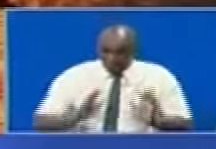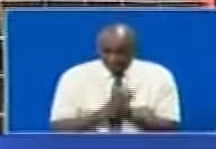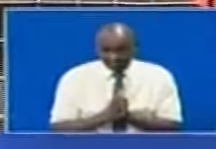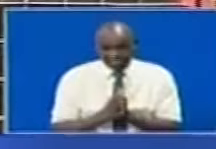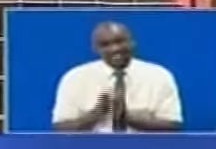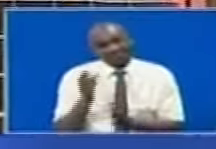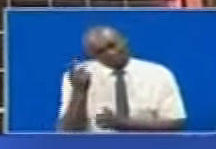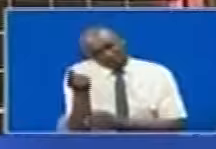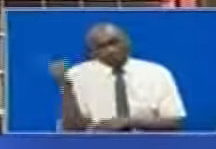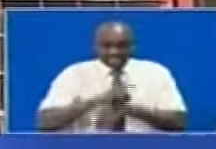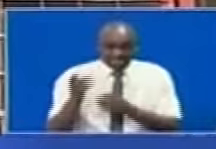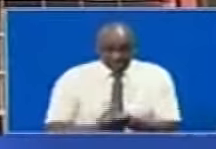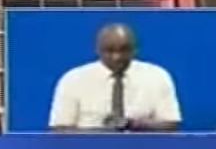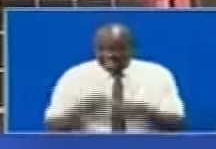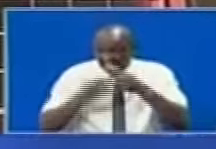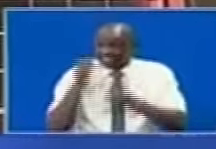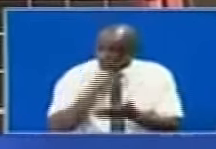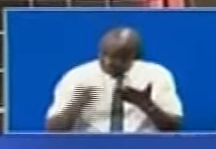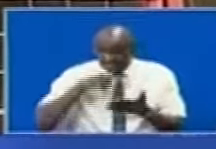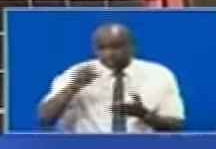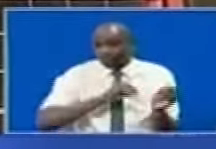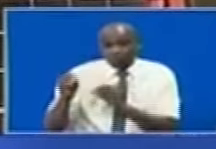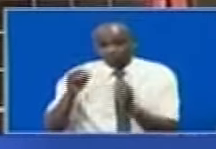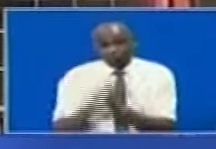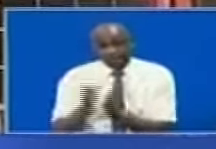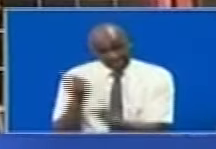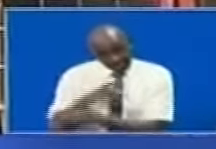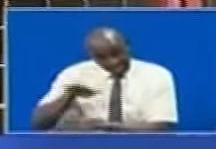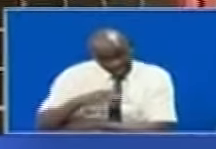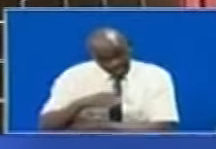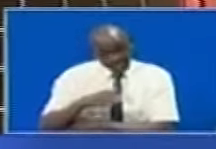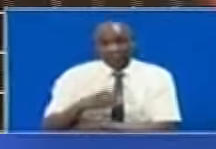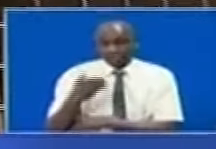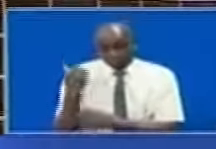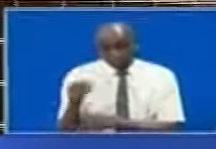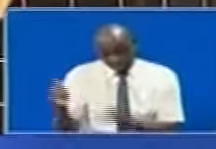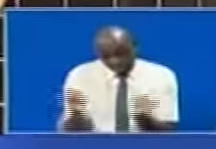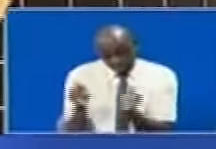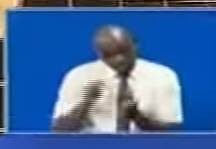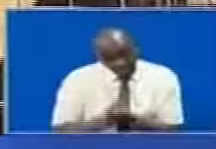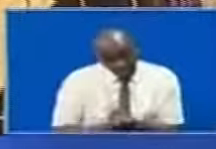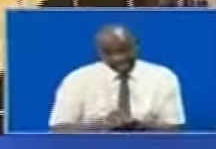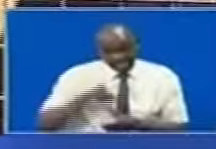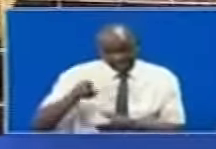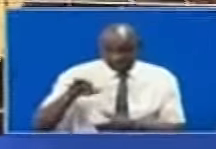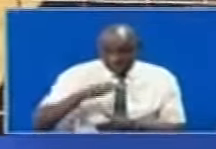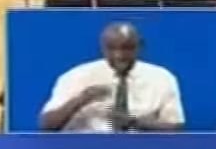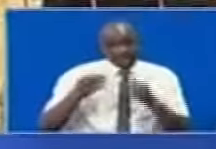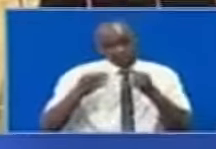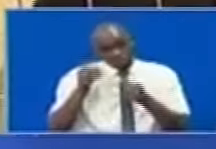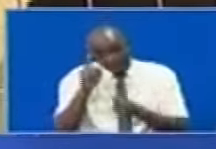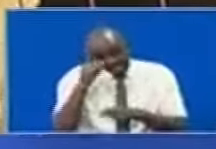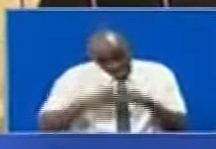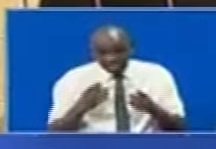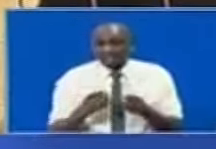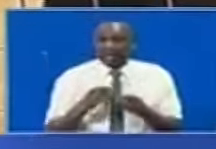old. In about 8 weeks, they will move to a kennel for older puppies, such as Turbo, who's only a year old, before the